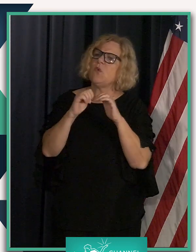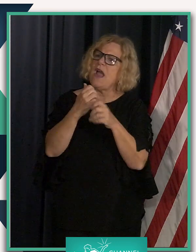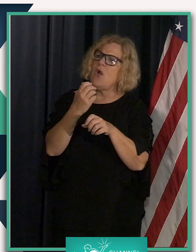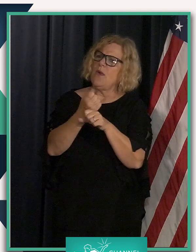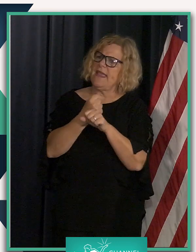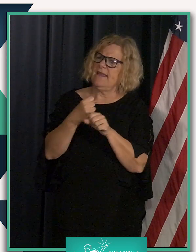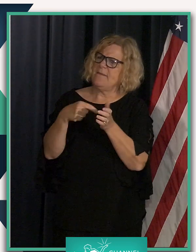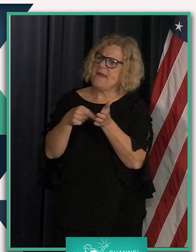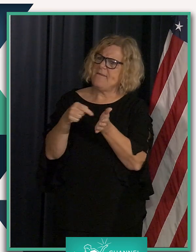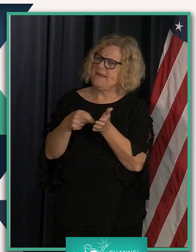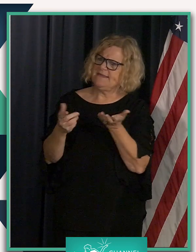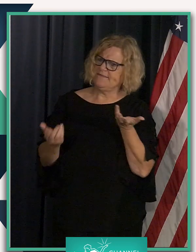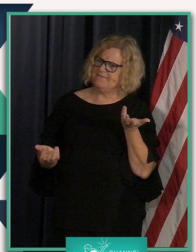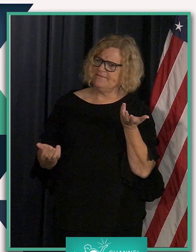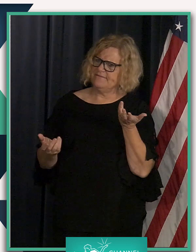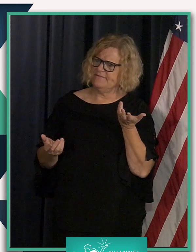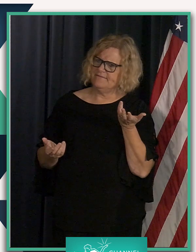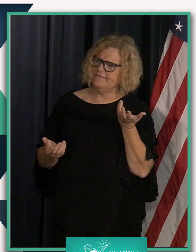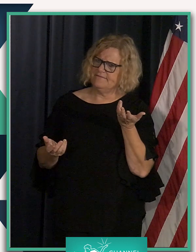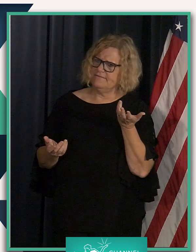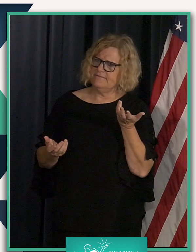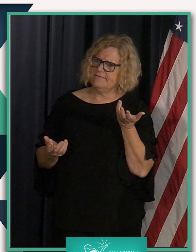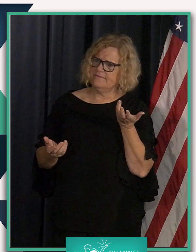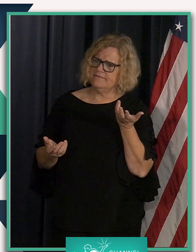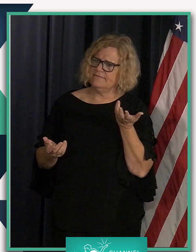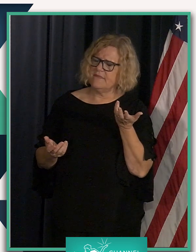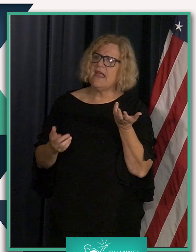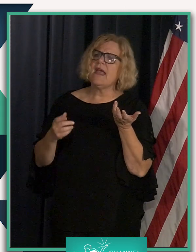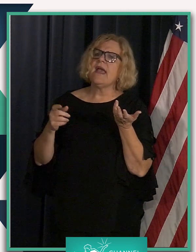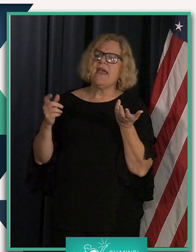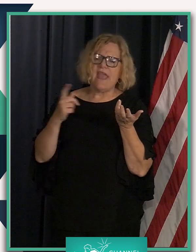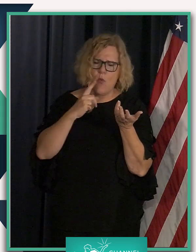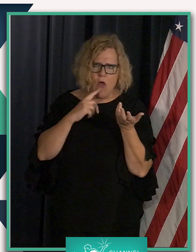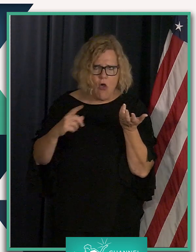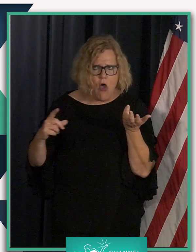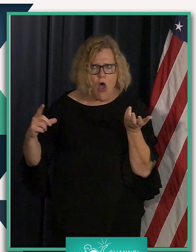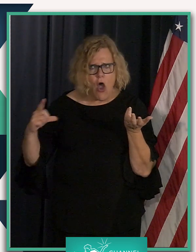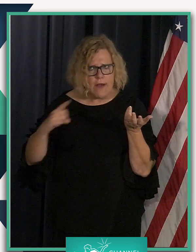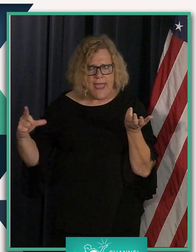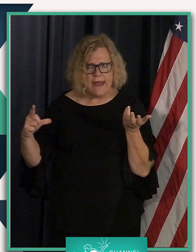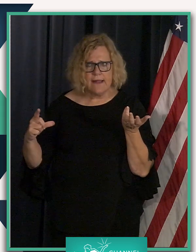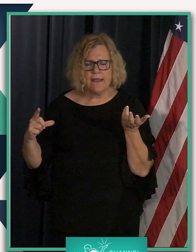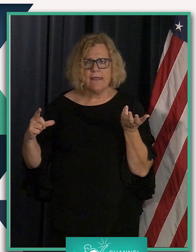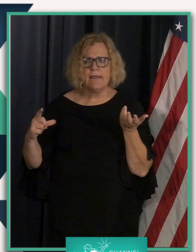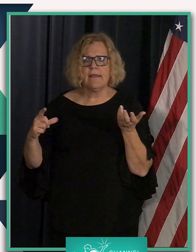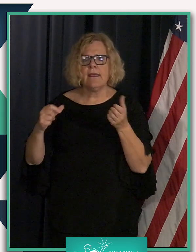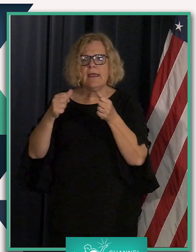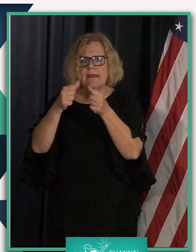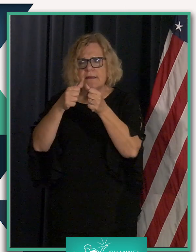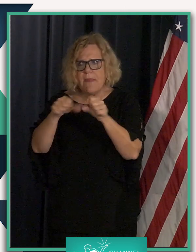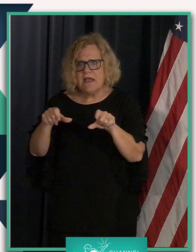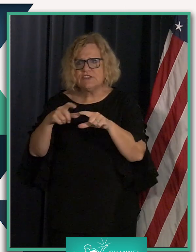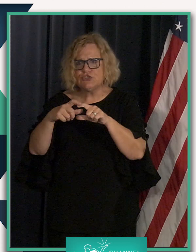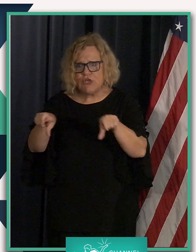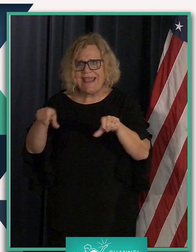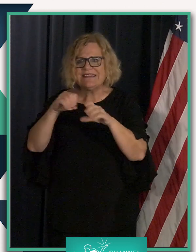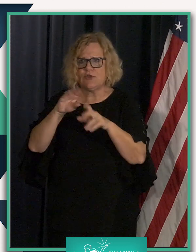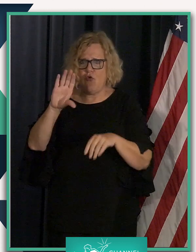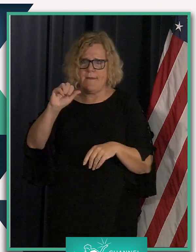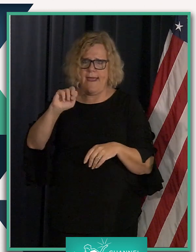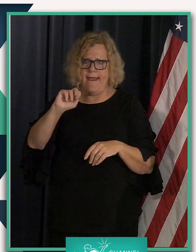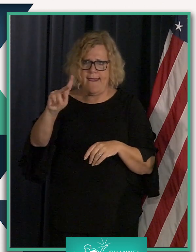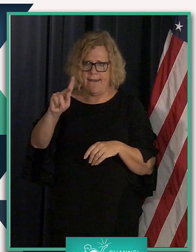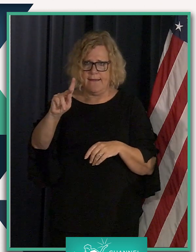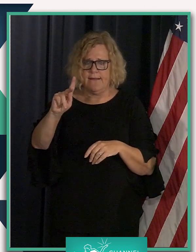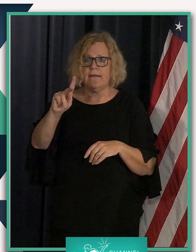the payments? Well, they will automatically deposit the checks into your bank